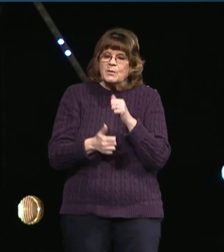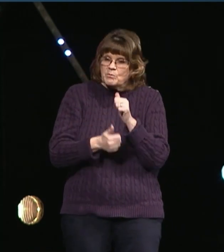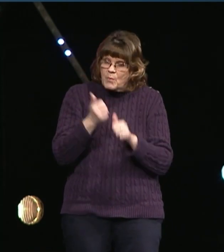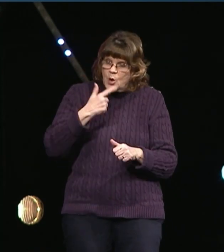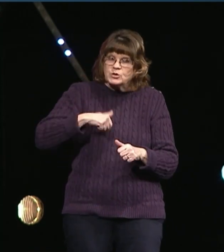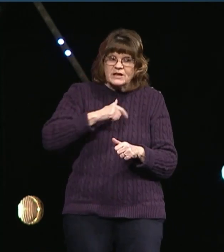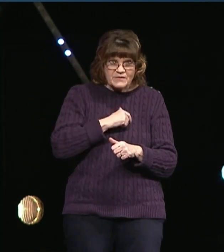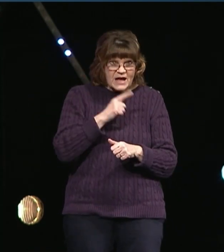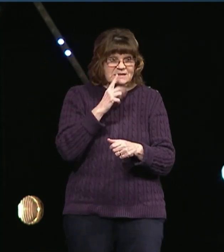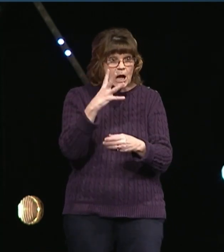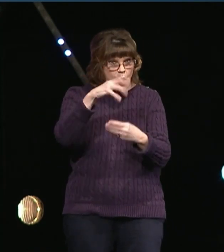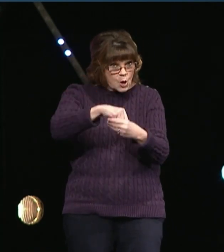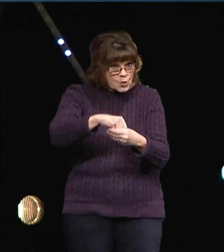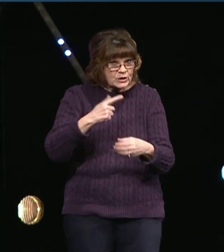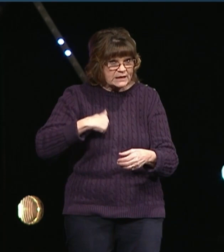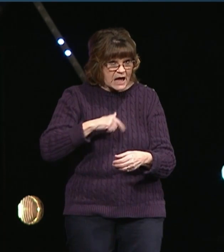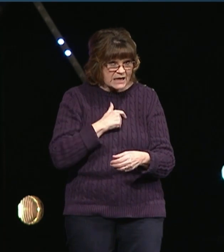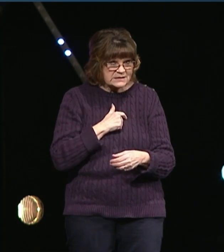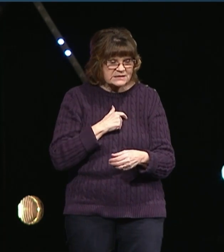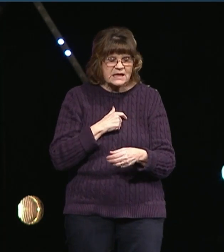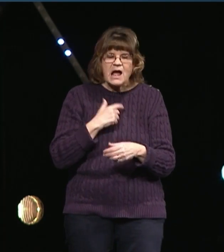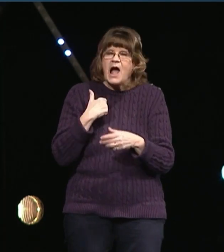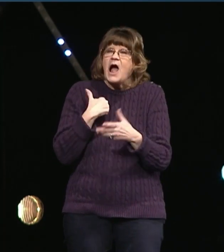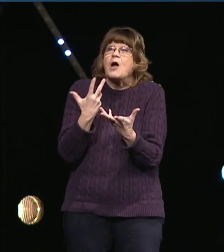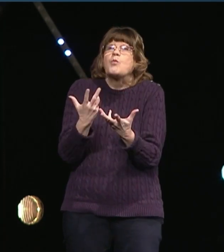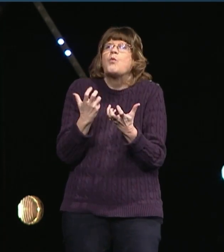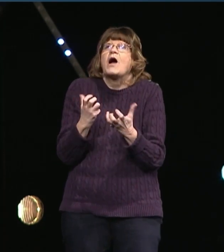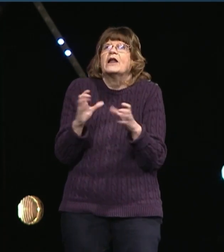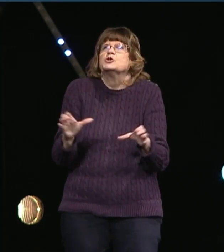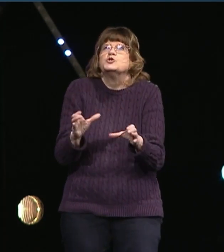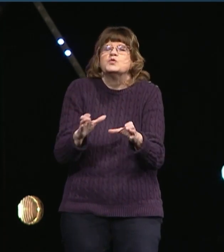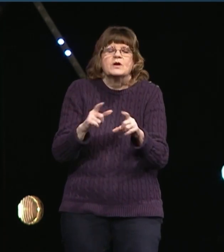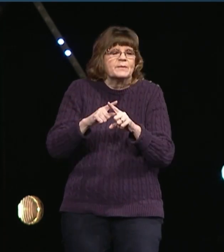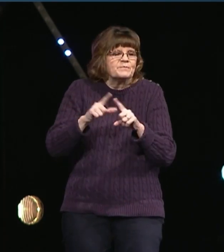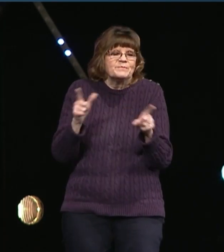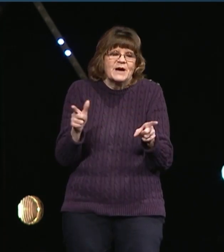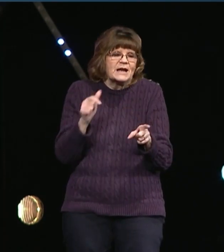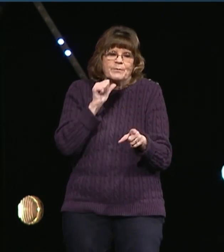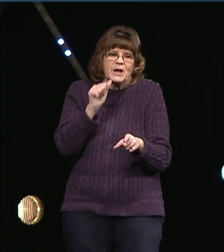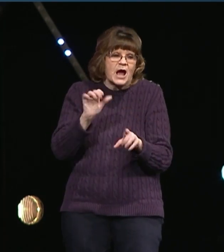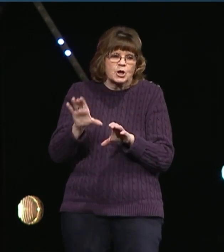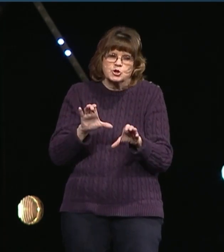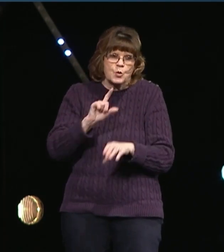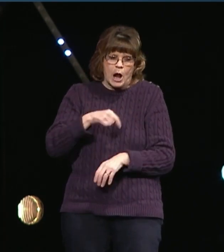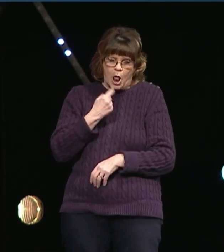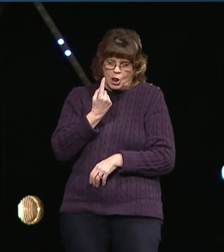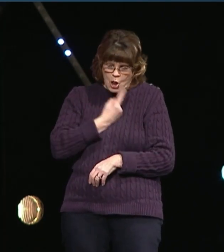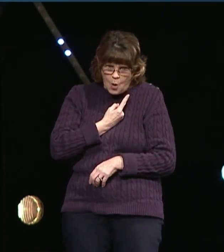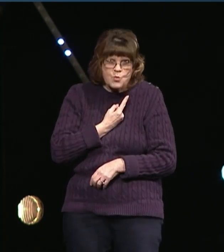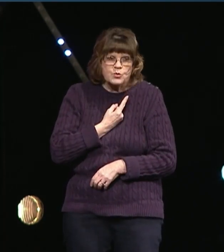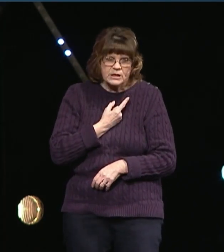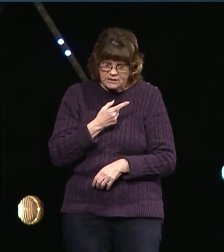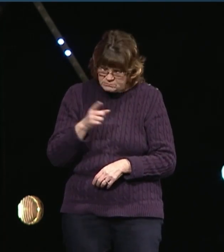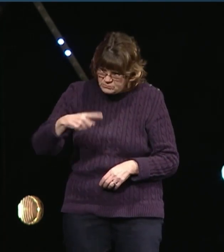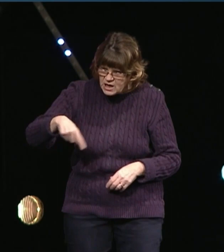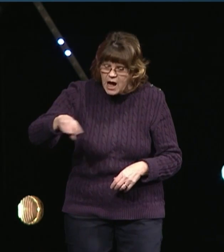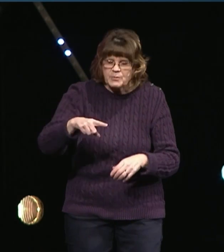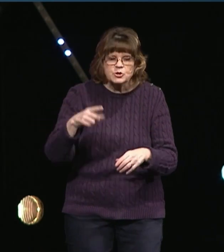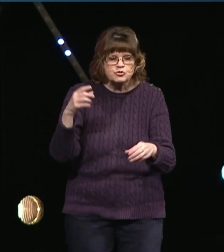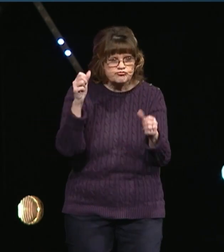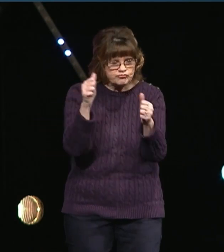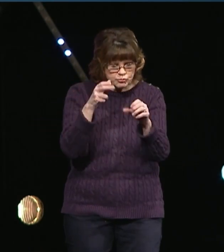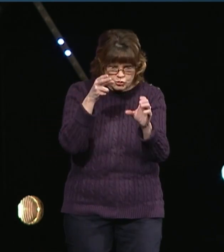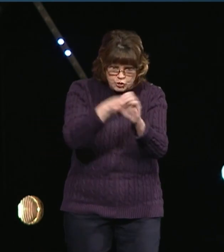us, that he said, "I want to do this, but I'm not going to do it alone. I'm going to do it together with